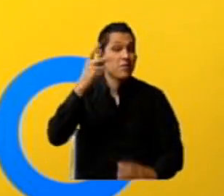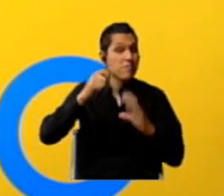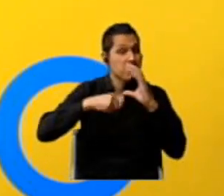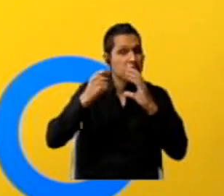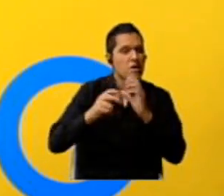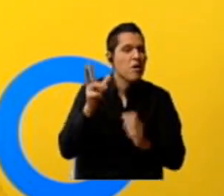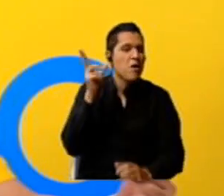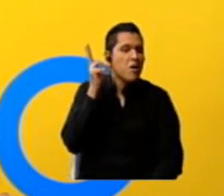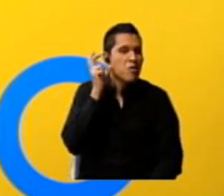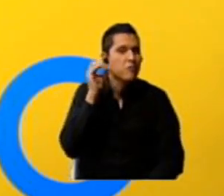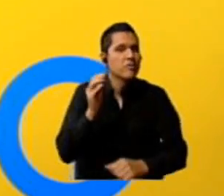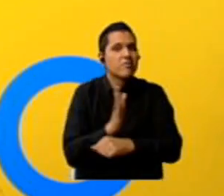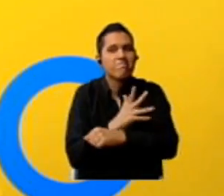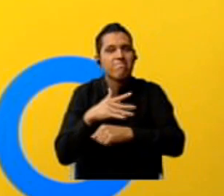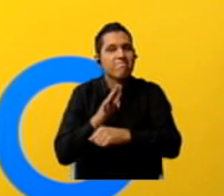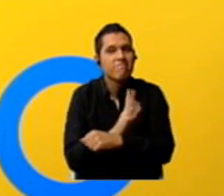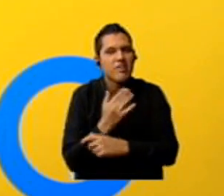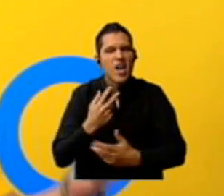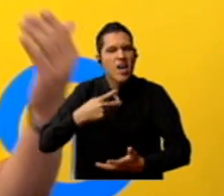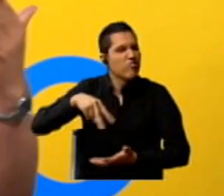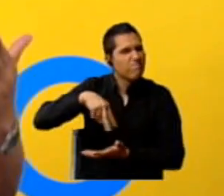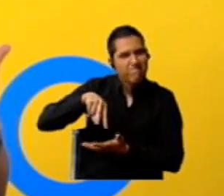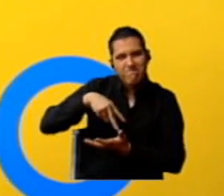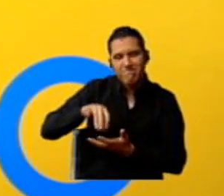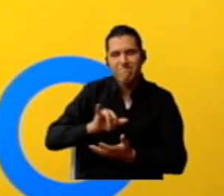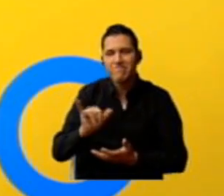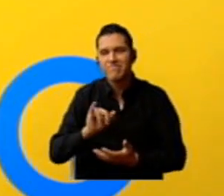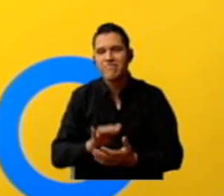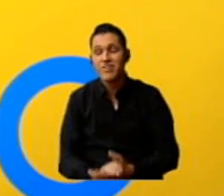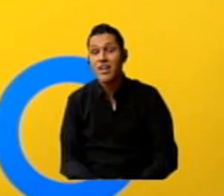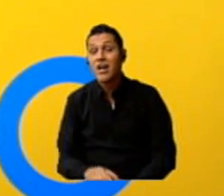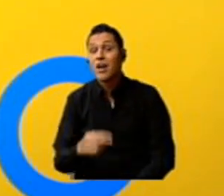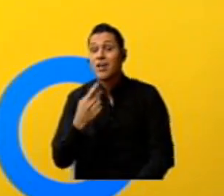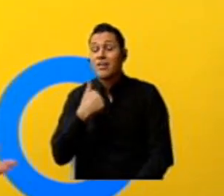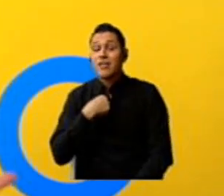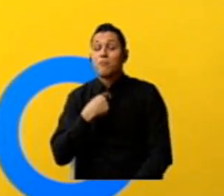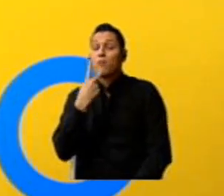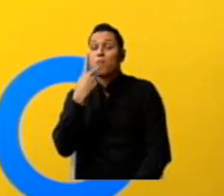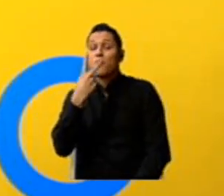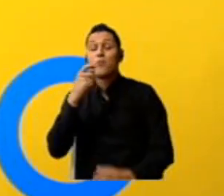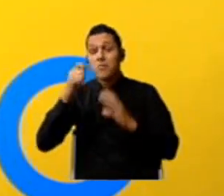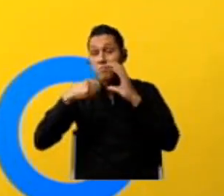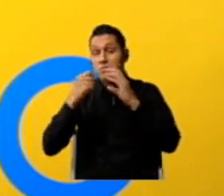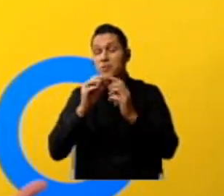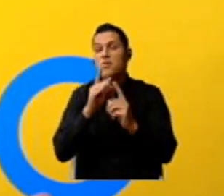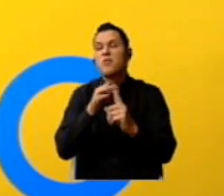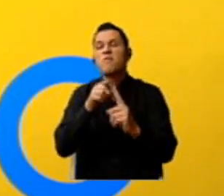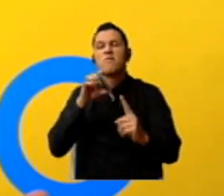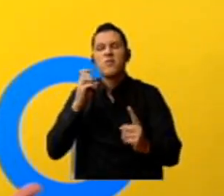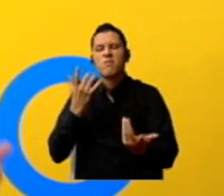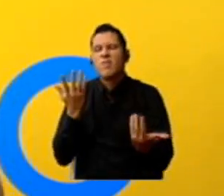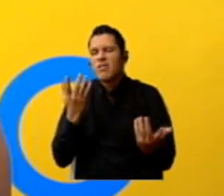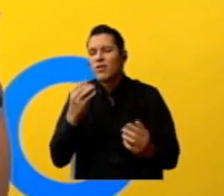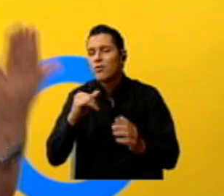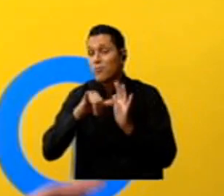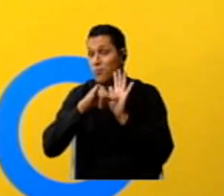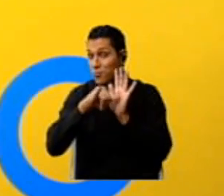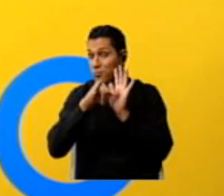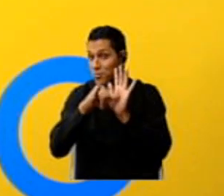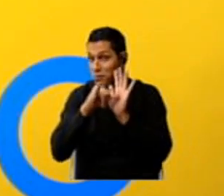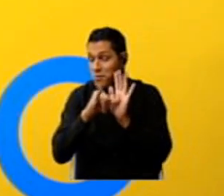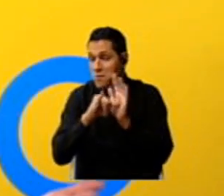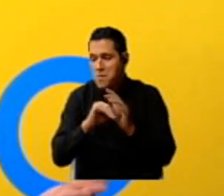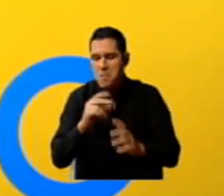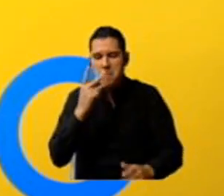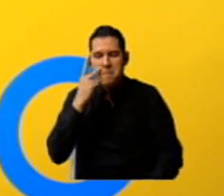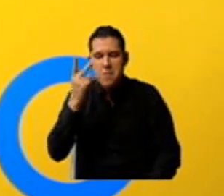to songs. We are going to dance. Those videos are taken from YouTube, but we are going to